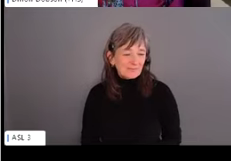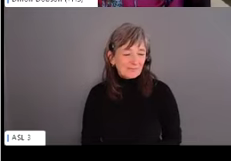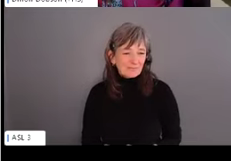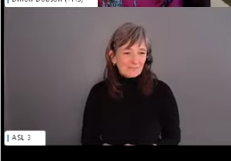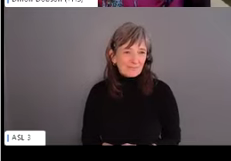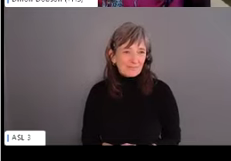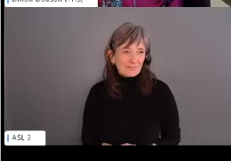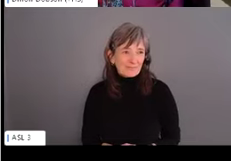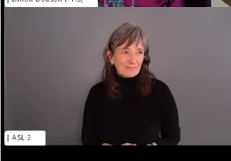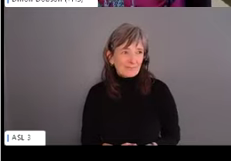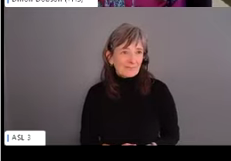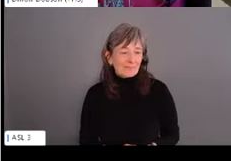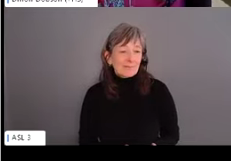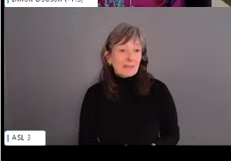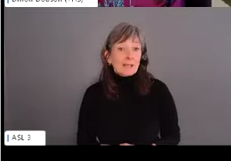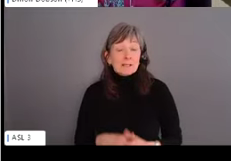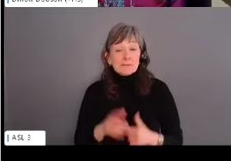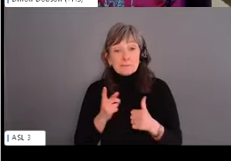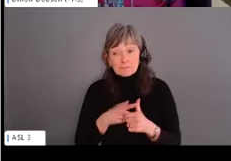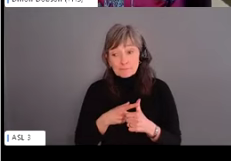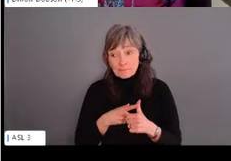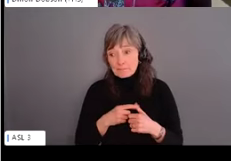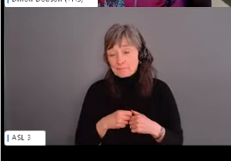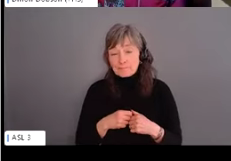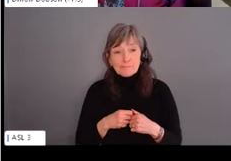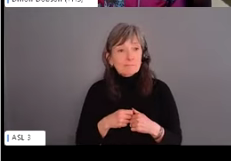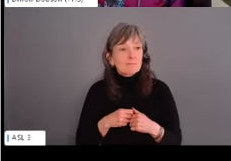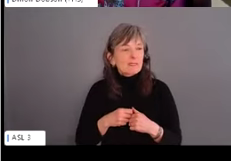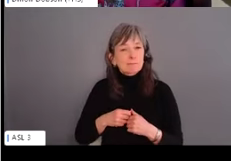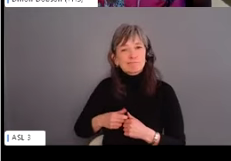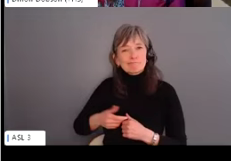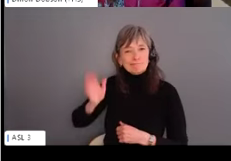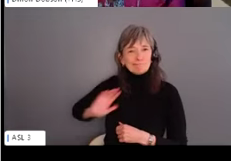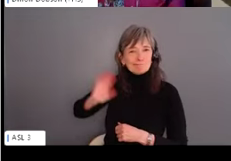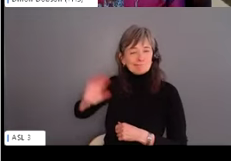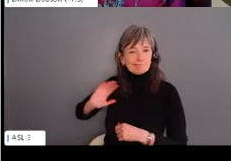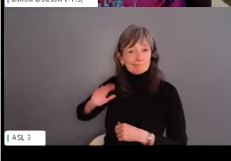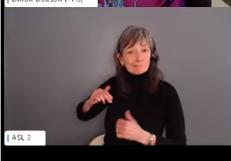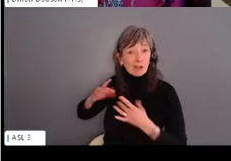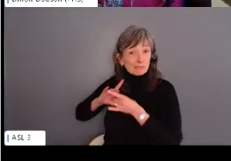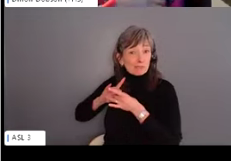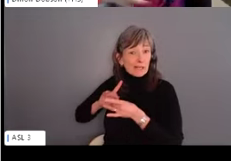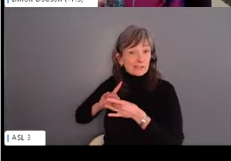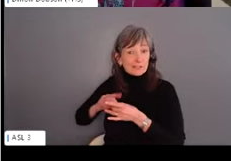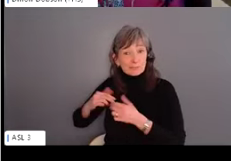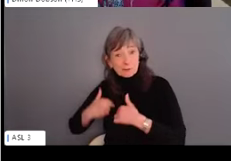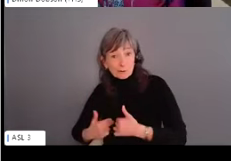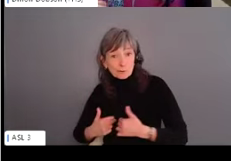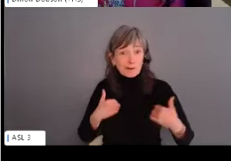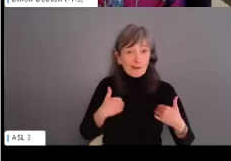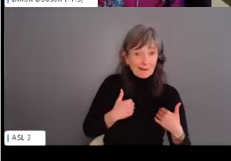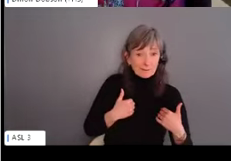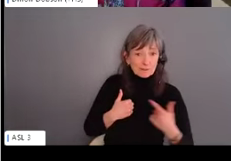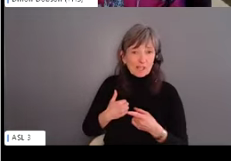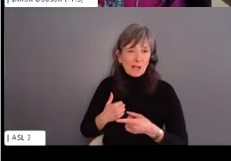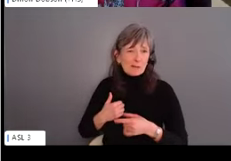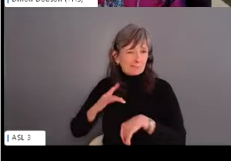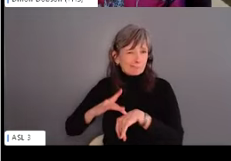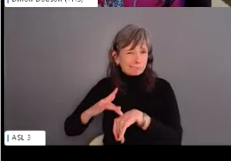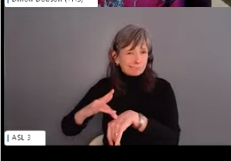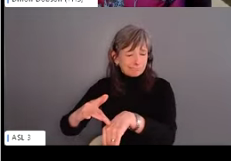to begin, we're going to briefly explore the historical relationship between humans and animal well-being, and we're going to trace super briefly